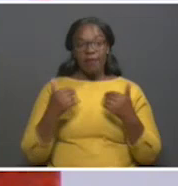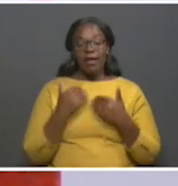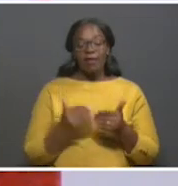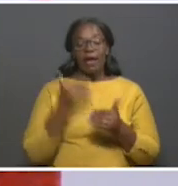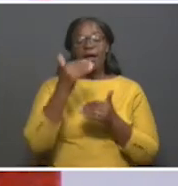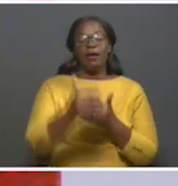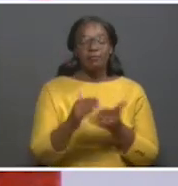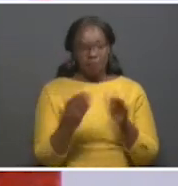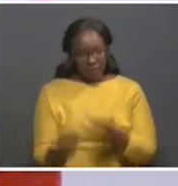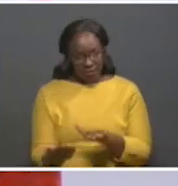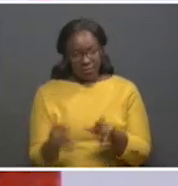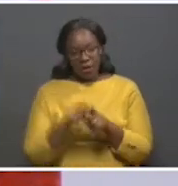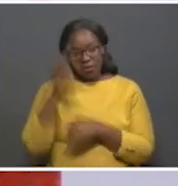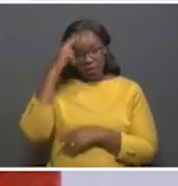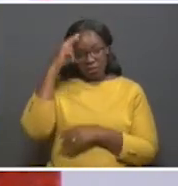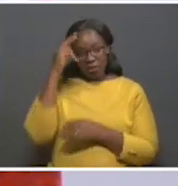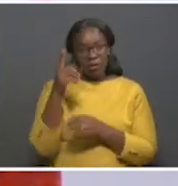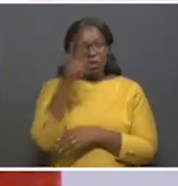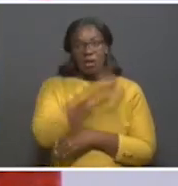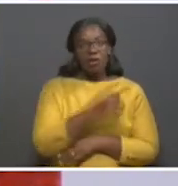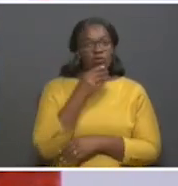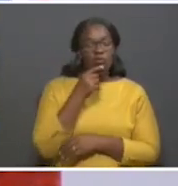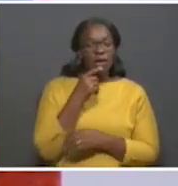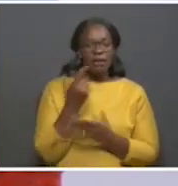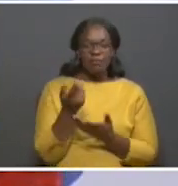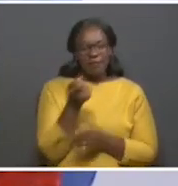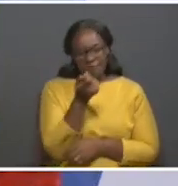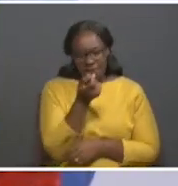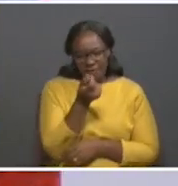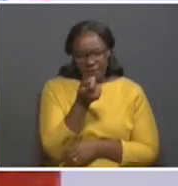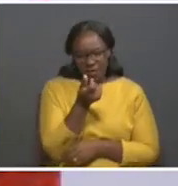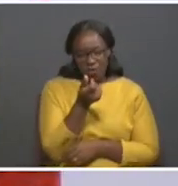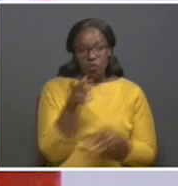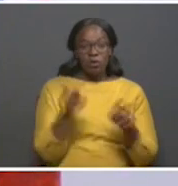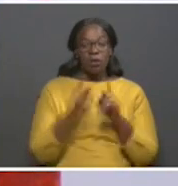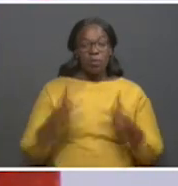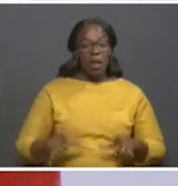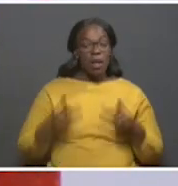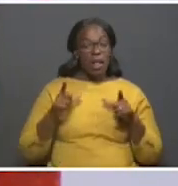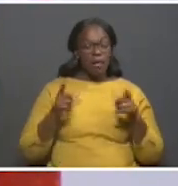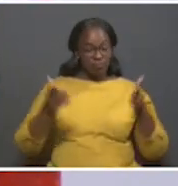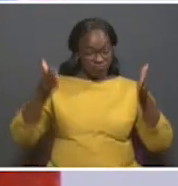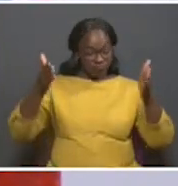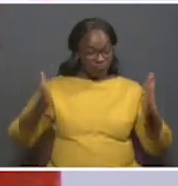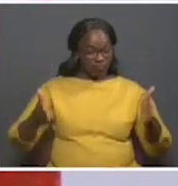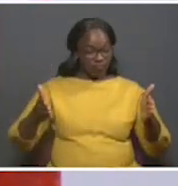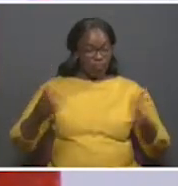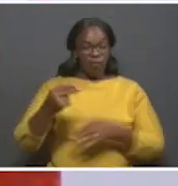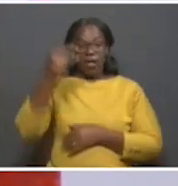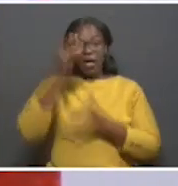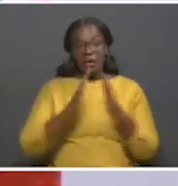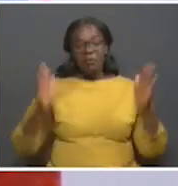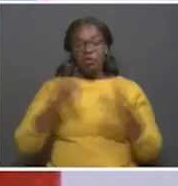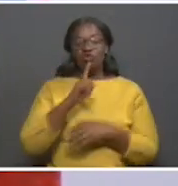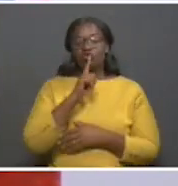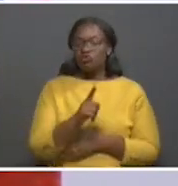death. Remember that the days of man are numbered, and therefore the lifetime, or rather the life of the high priest, was not